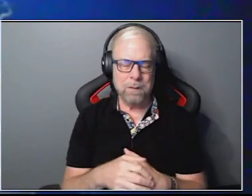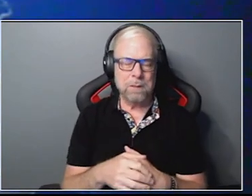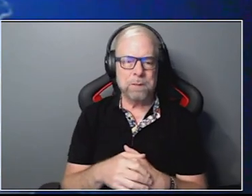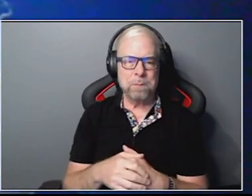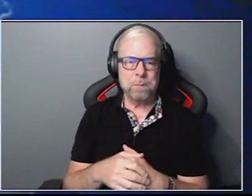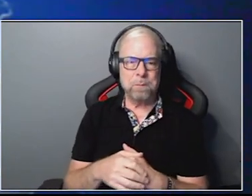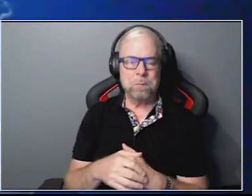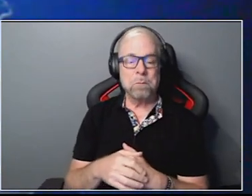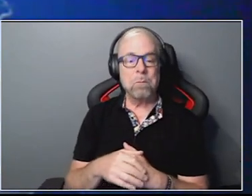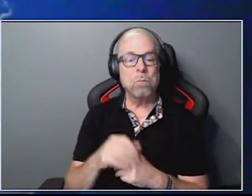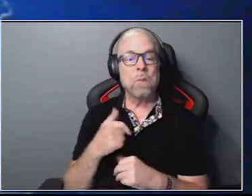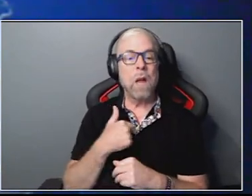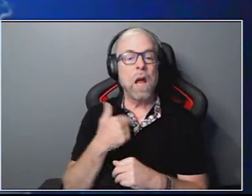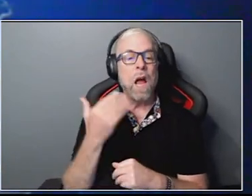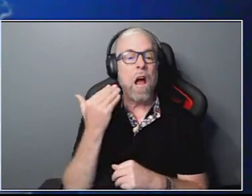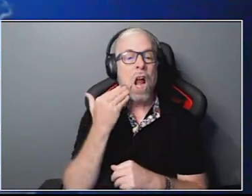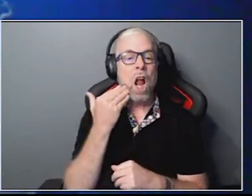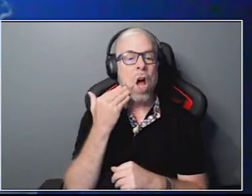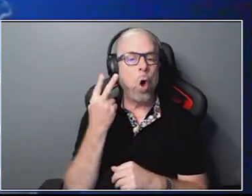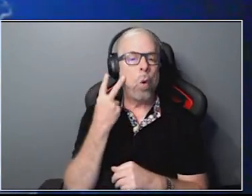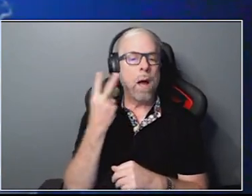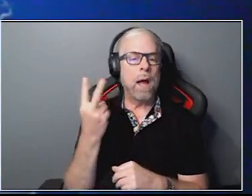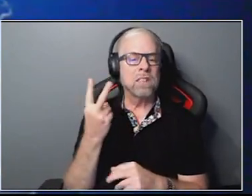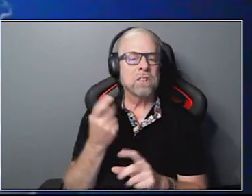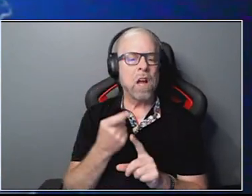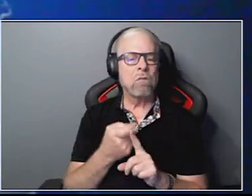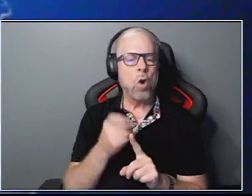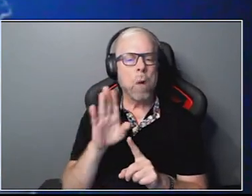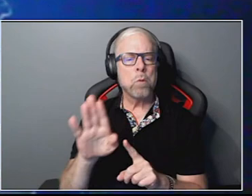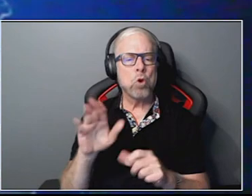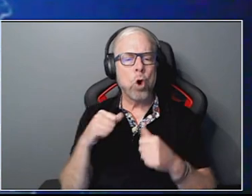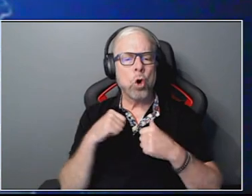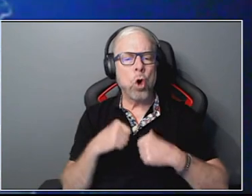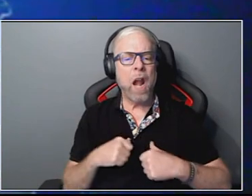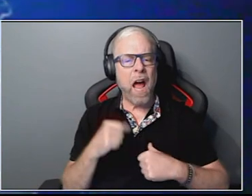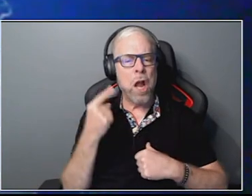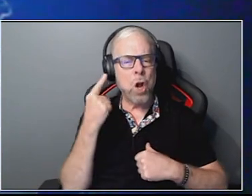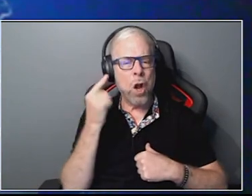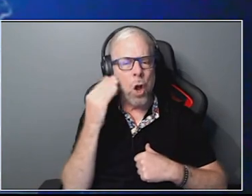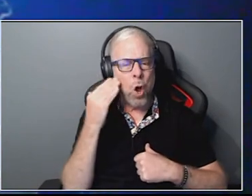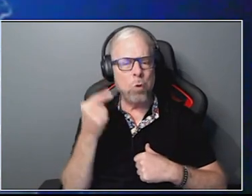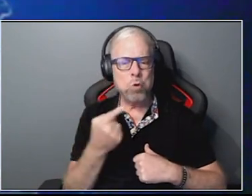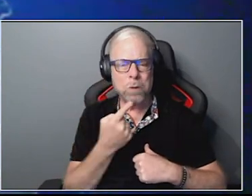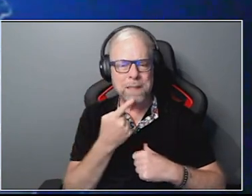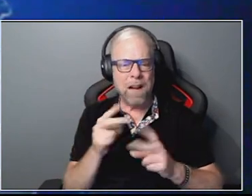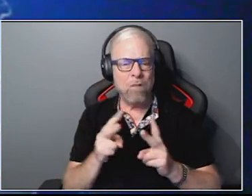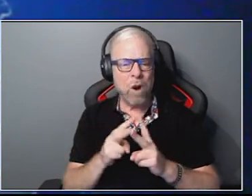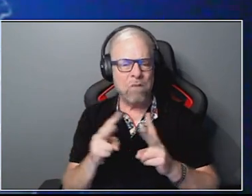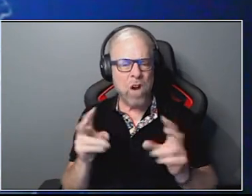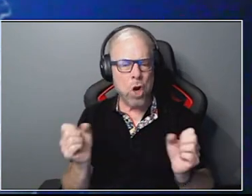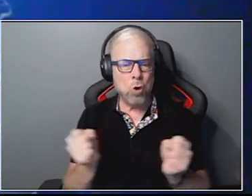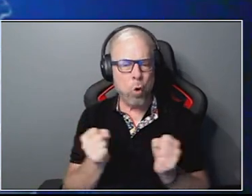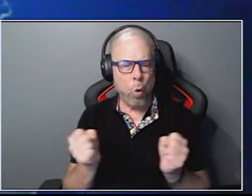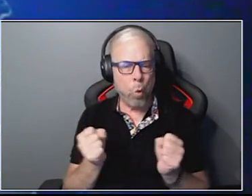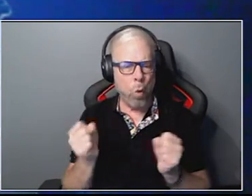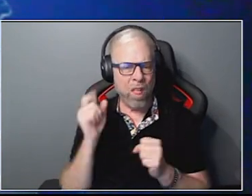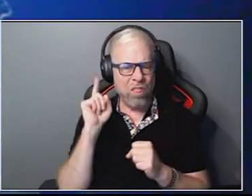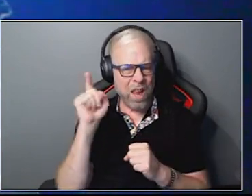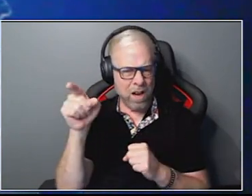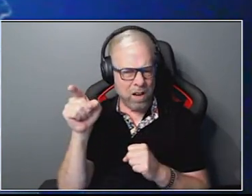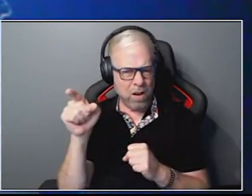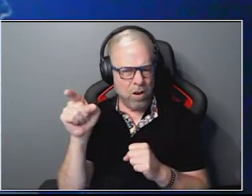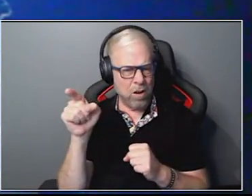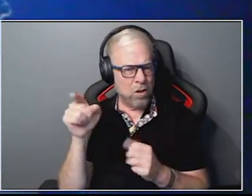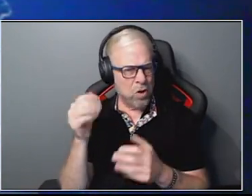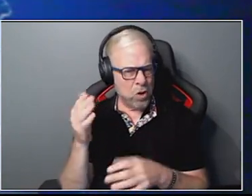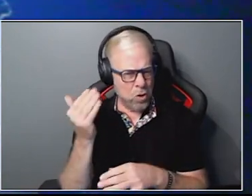Oh, I know. I see from your coat, and I know you mentioned that it was very cold. But do you have a sense of what the